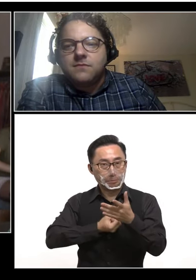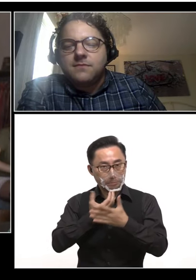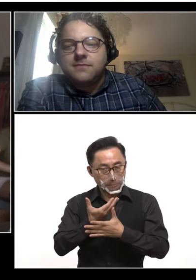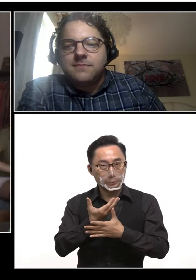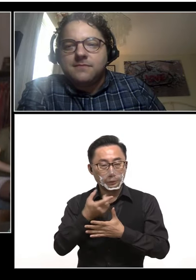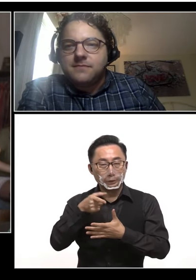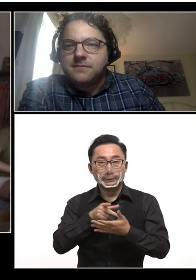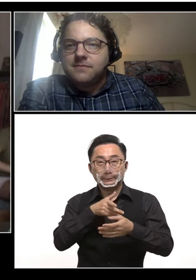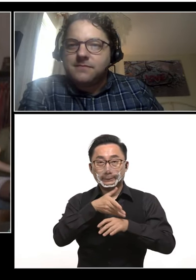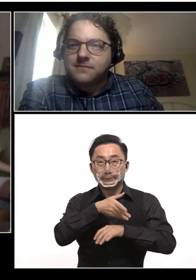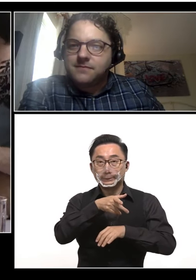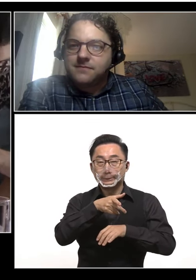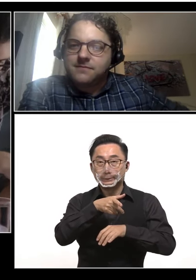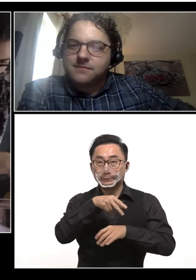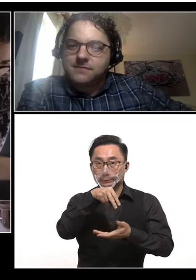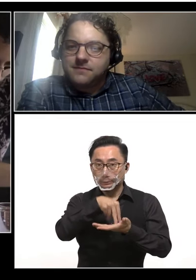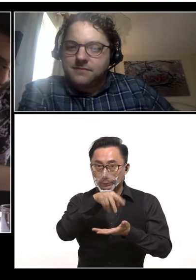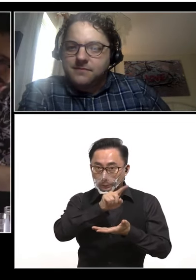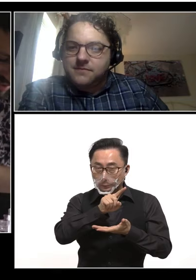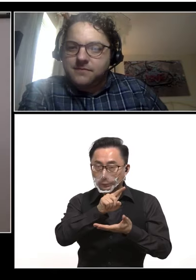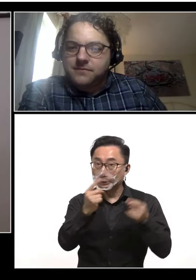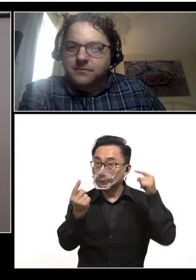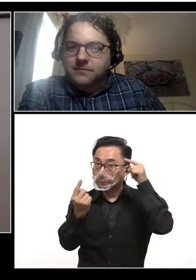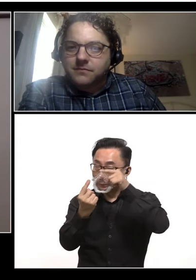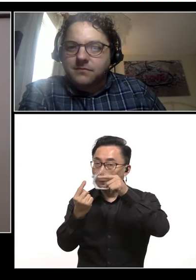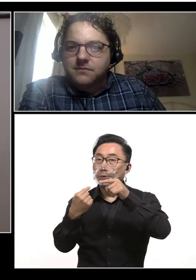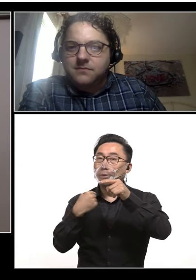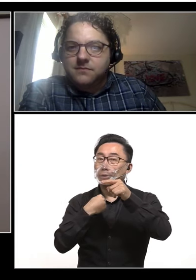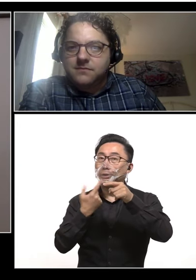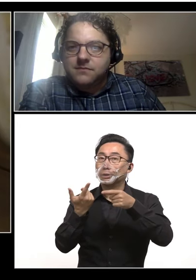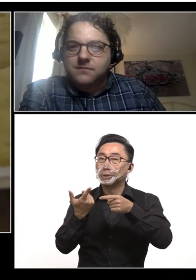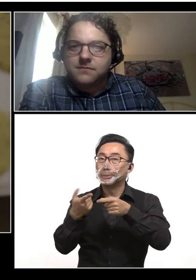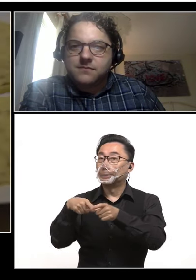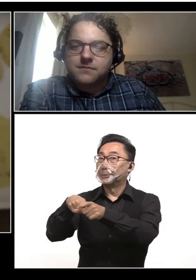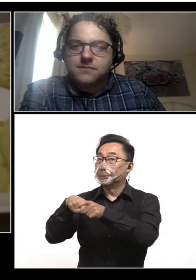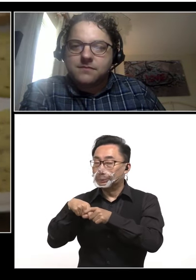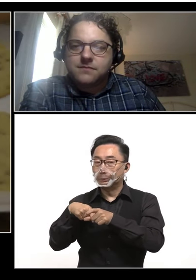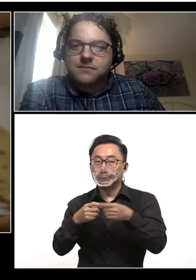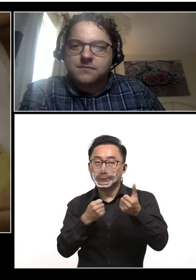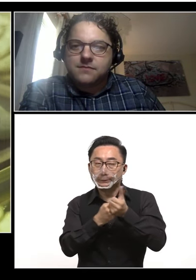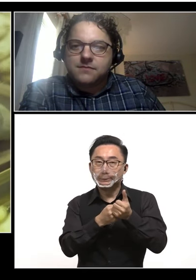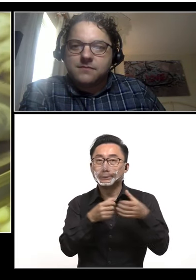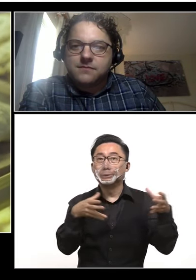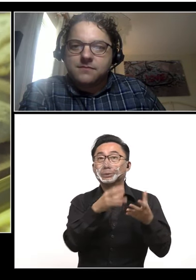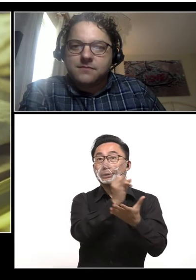helps to fund the inclusive education of children and young people in Kampot.